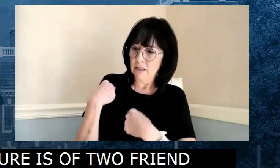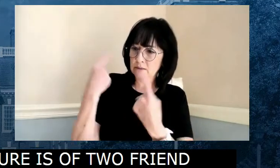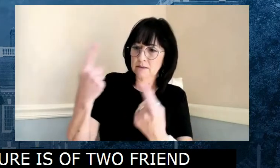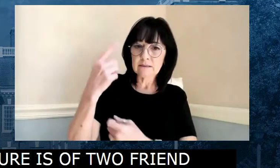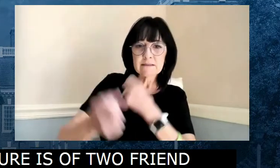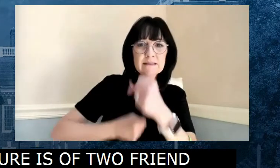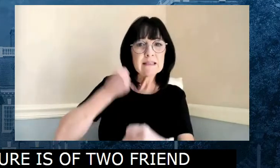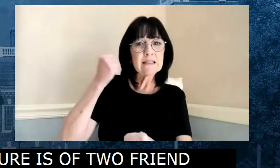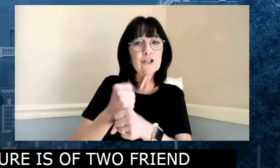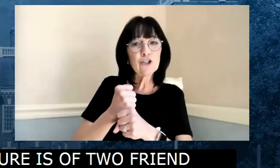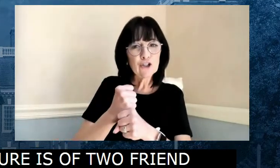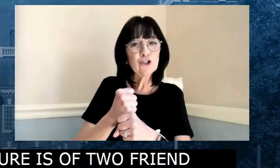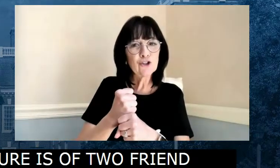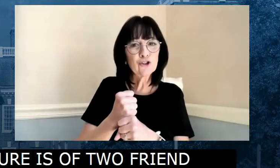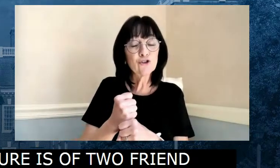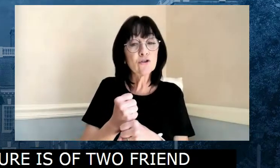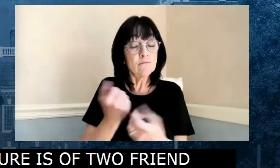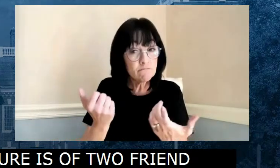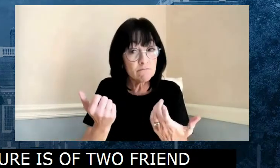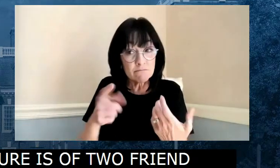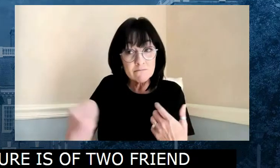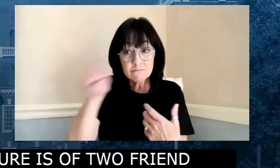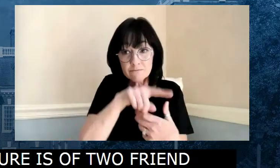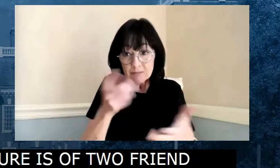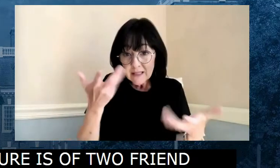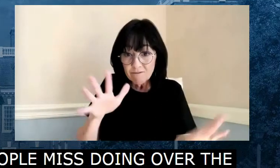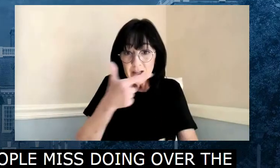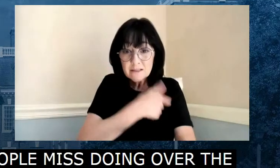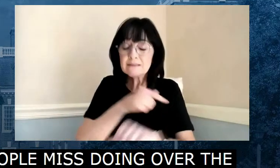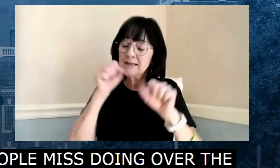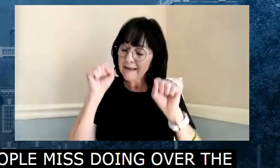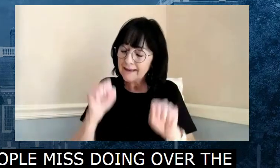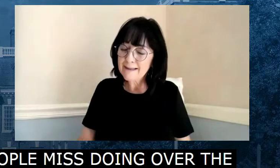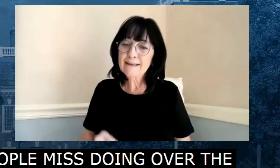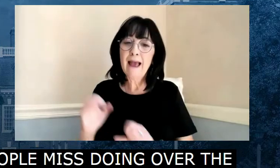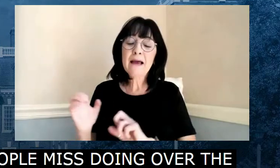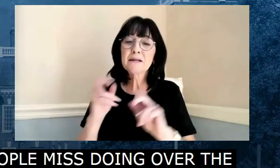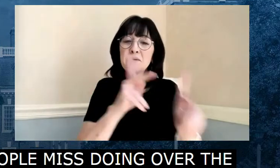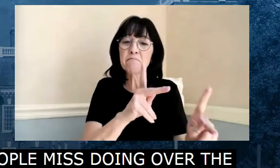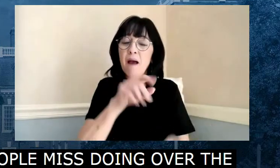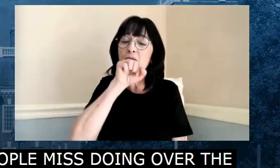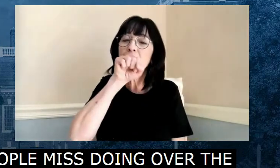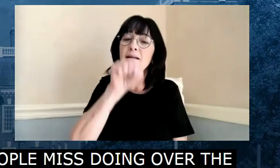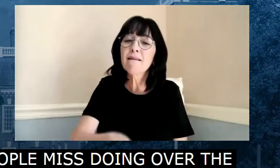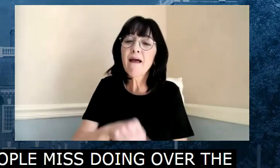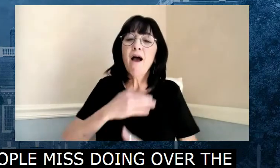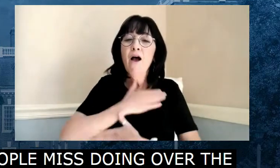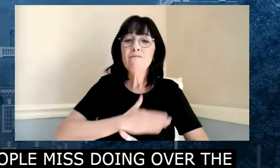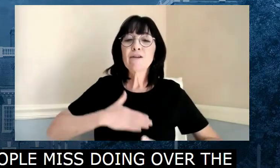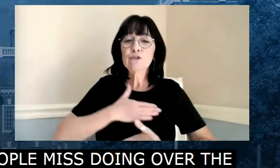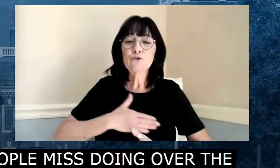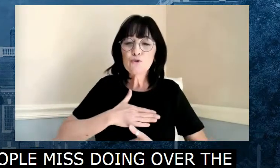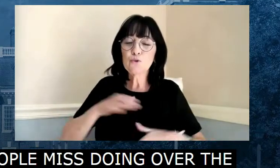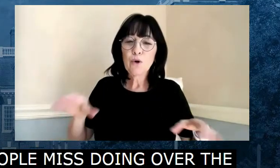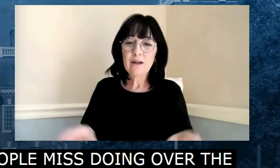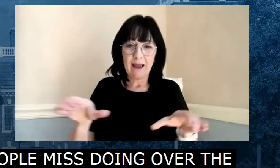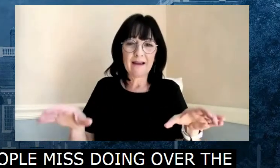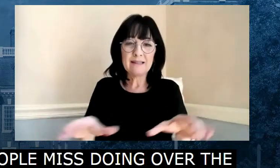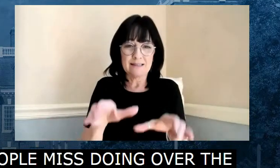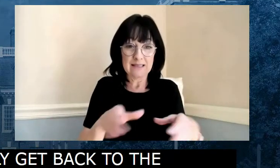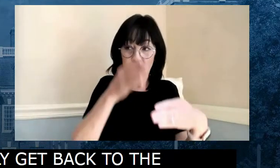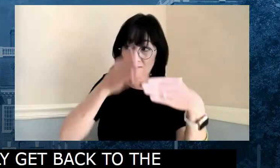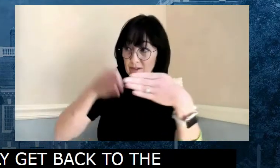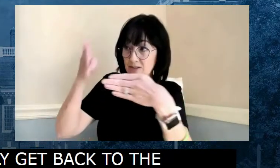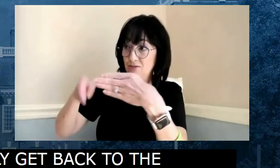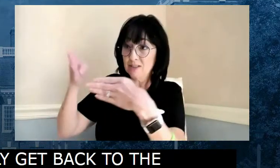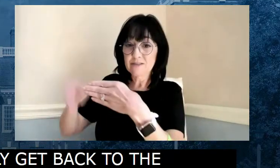year. So I hope we can all safely get back to the moments we love as more people are vaccinated. And with that, I'll